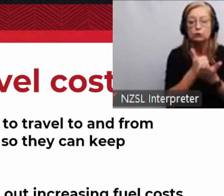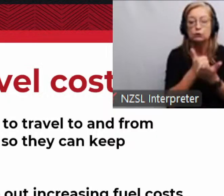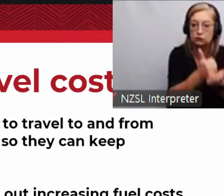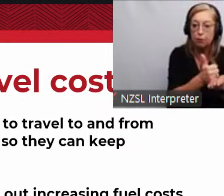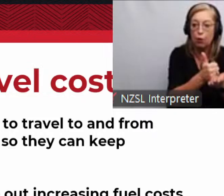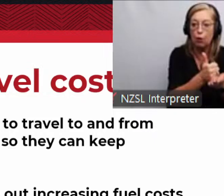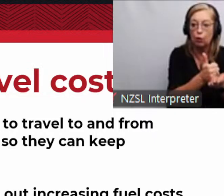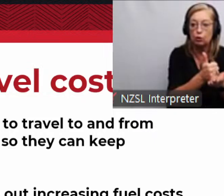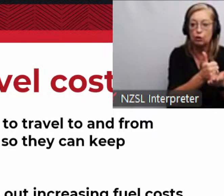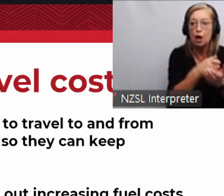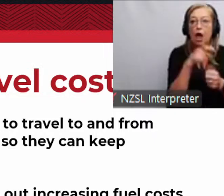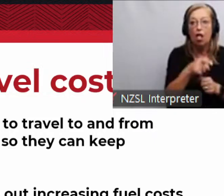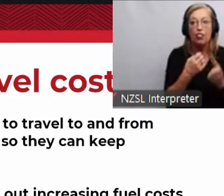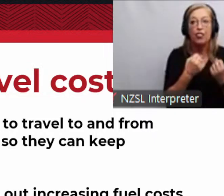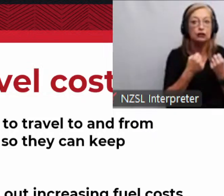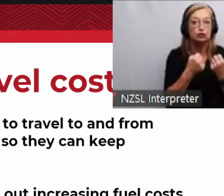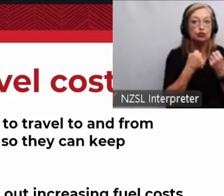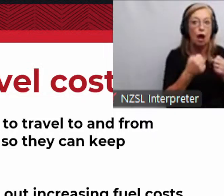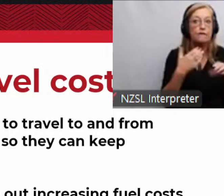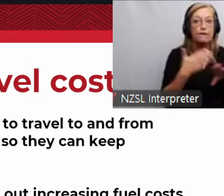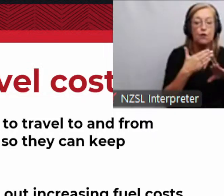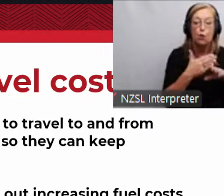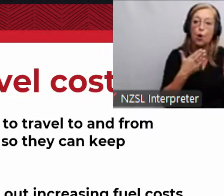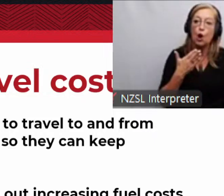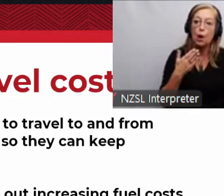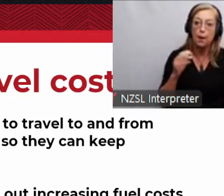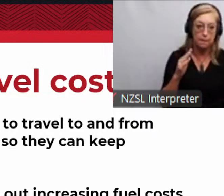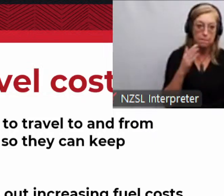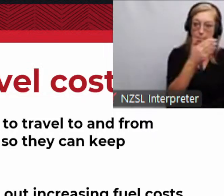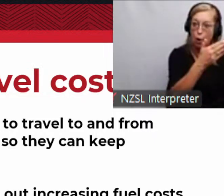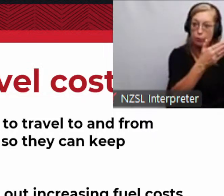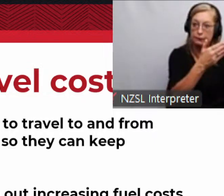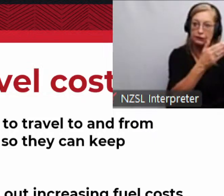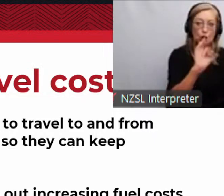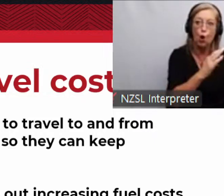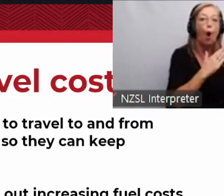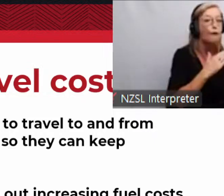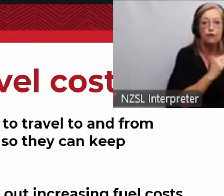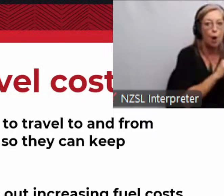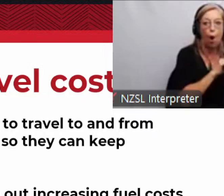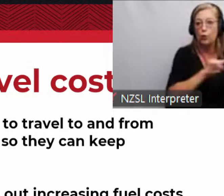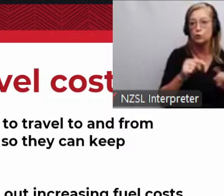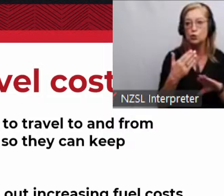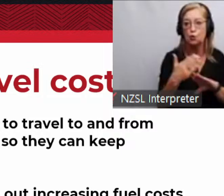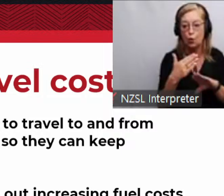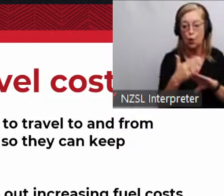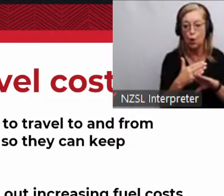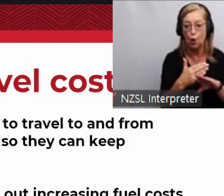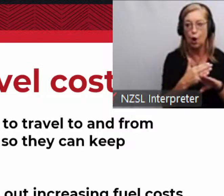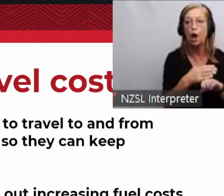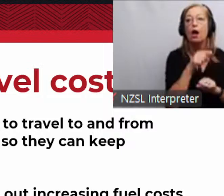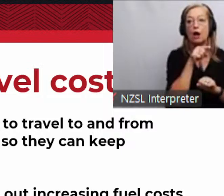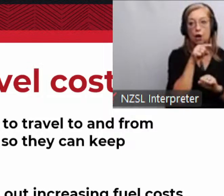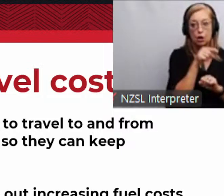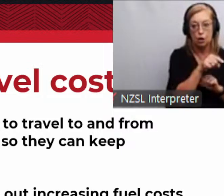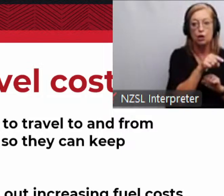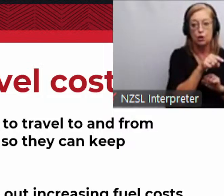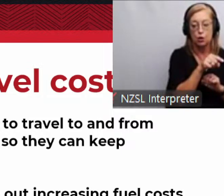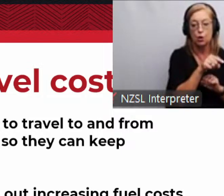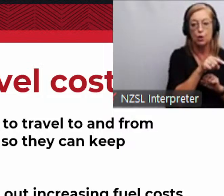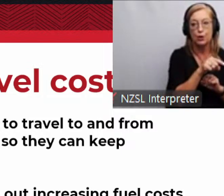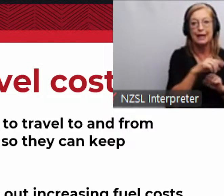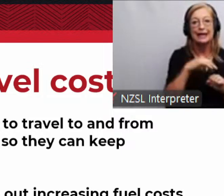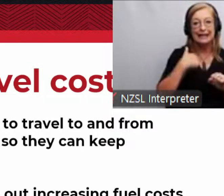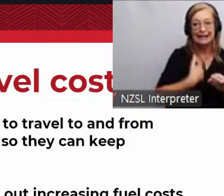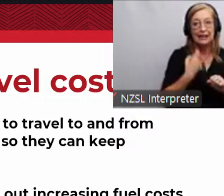driving for work purposes rather than just from their home to work, then you also will need to find